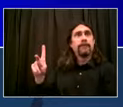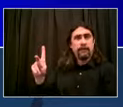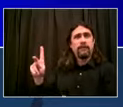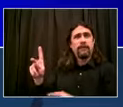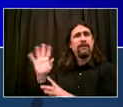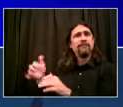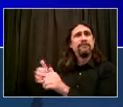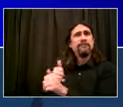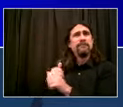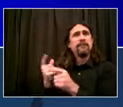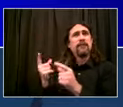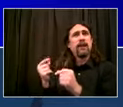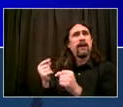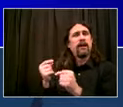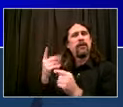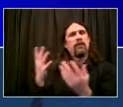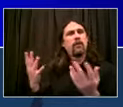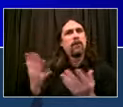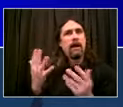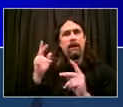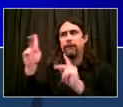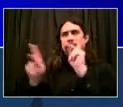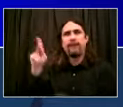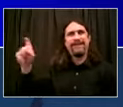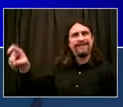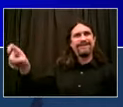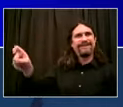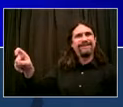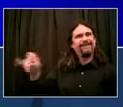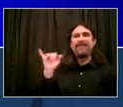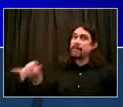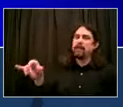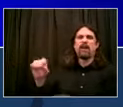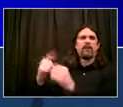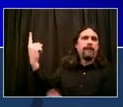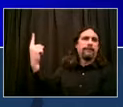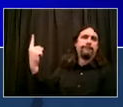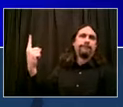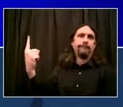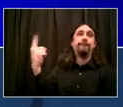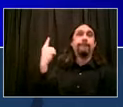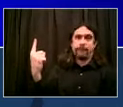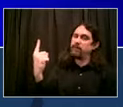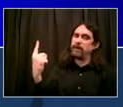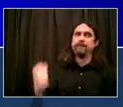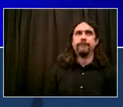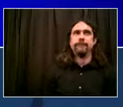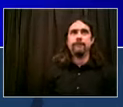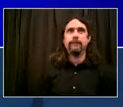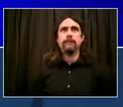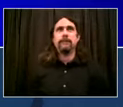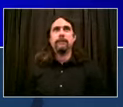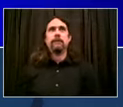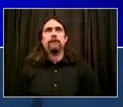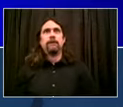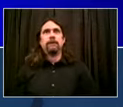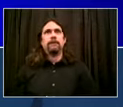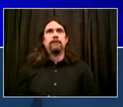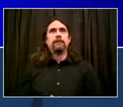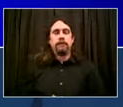just about saying, here's what we think would be good. It was about listening to the voices of the community, the leaders of the community who have been fighting